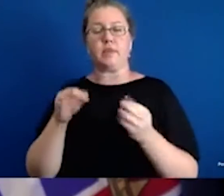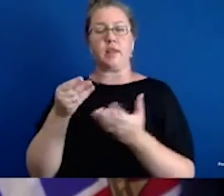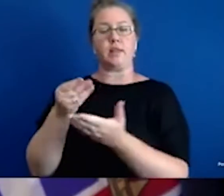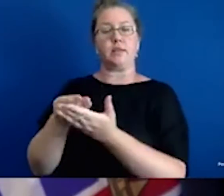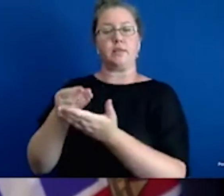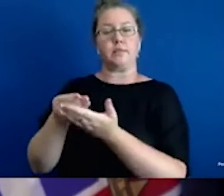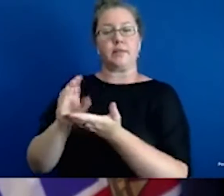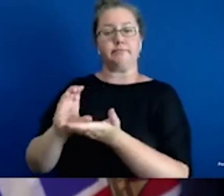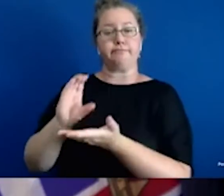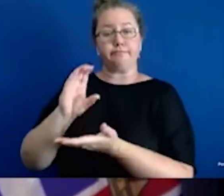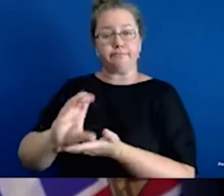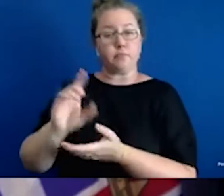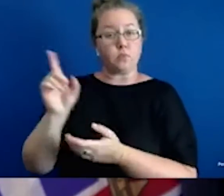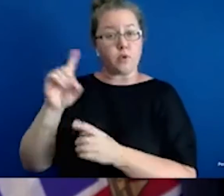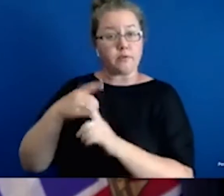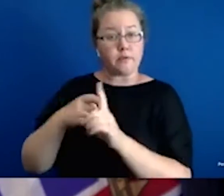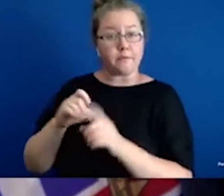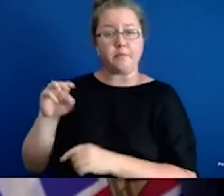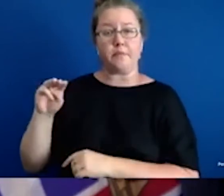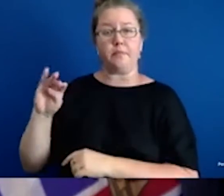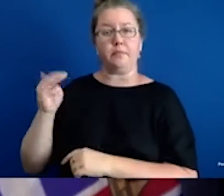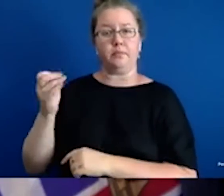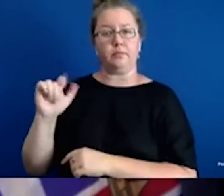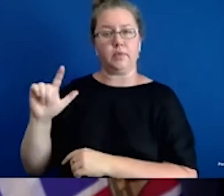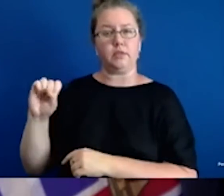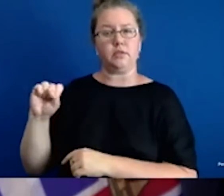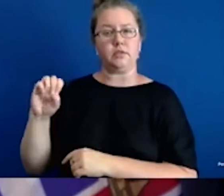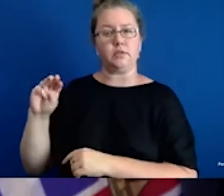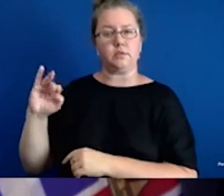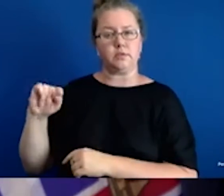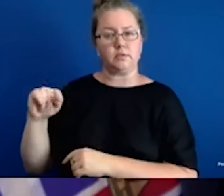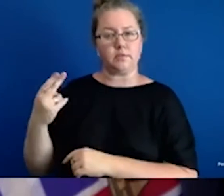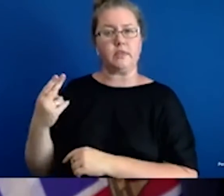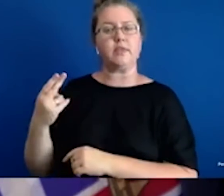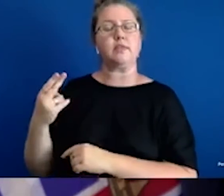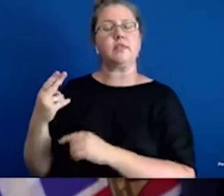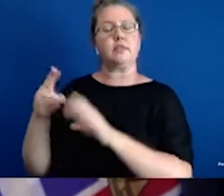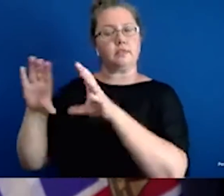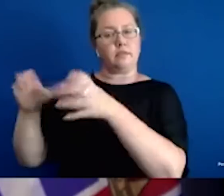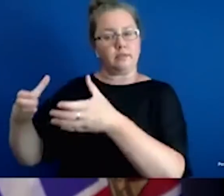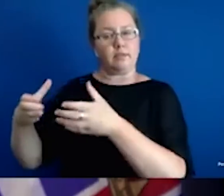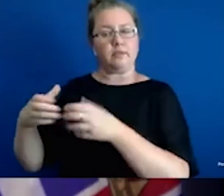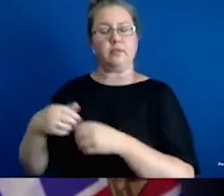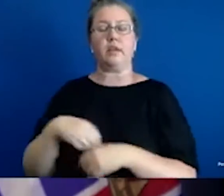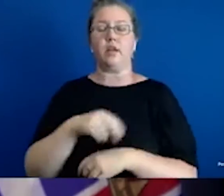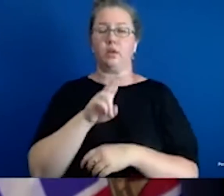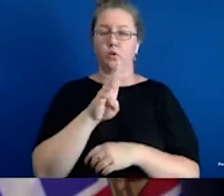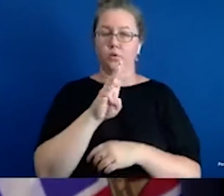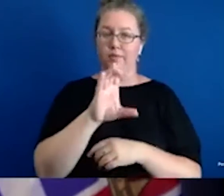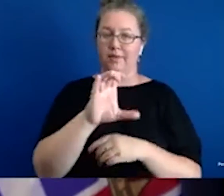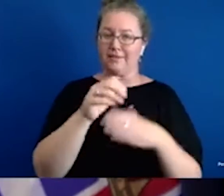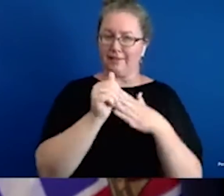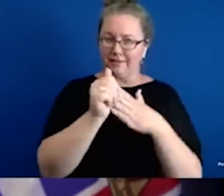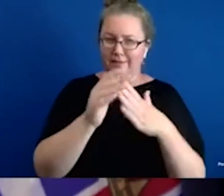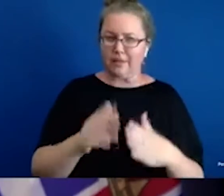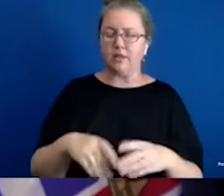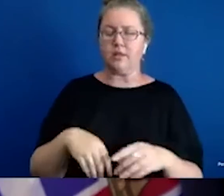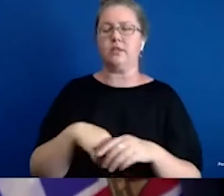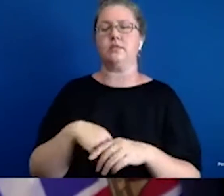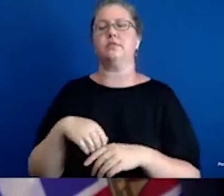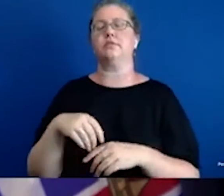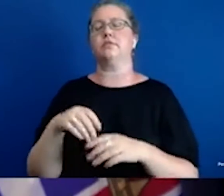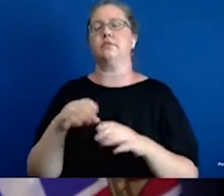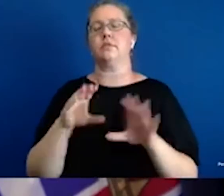is mostly funded through Michael Smith Foundation and led by UBC and Simon Fraser University, and an